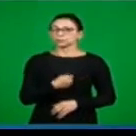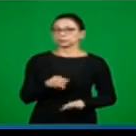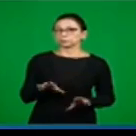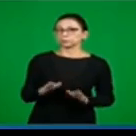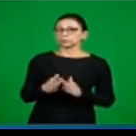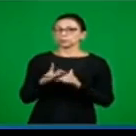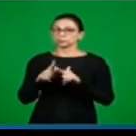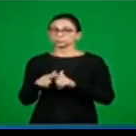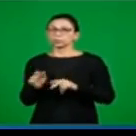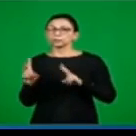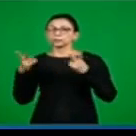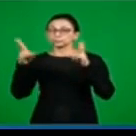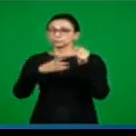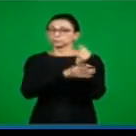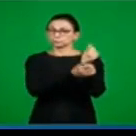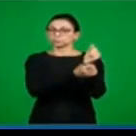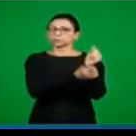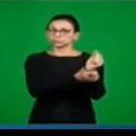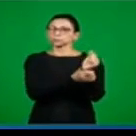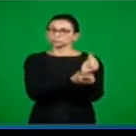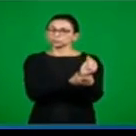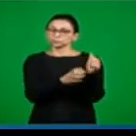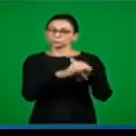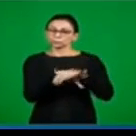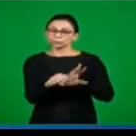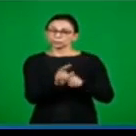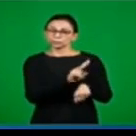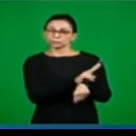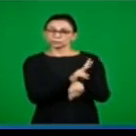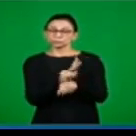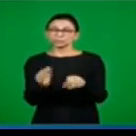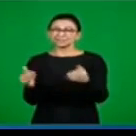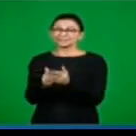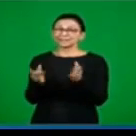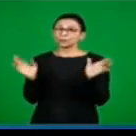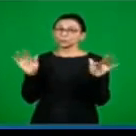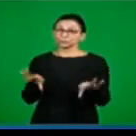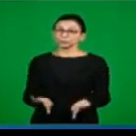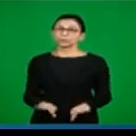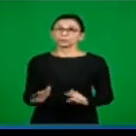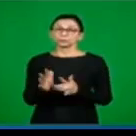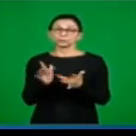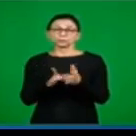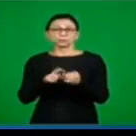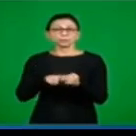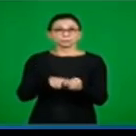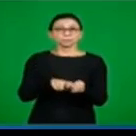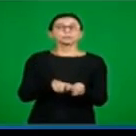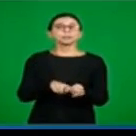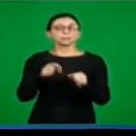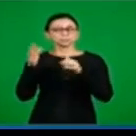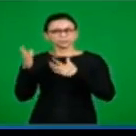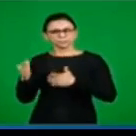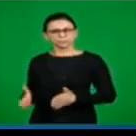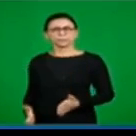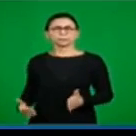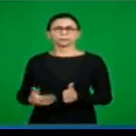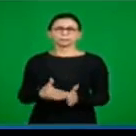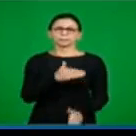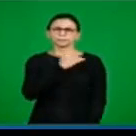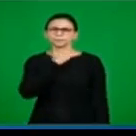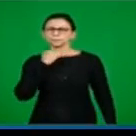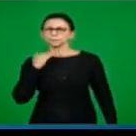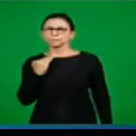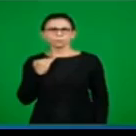with it what the victor has guaranteed. You need to keep what you have all the way to the end until the Lord comes. So